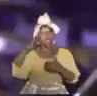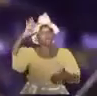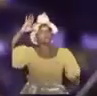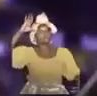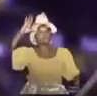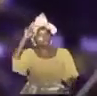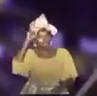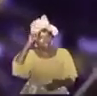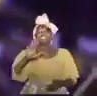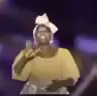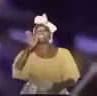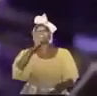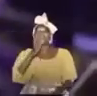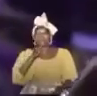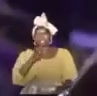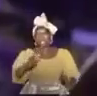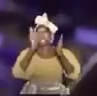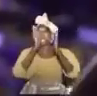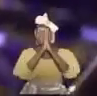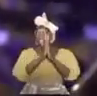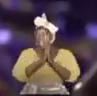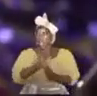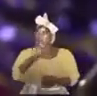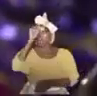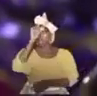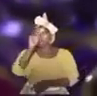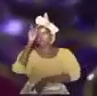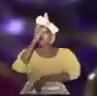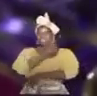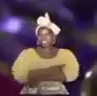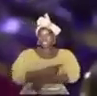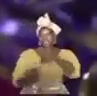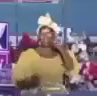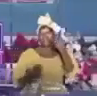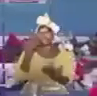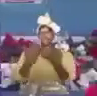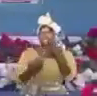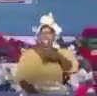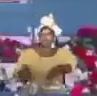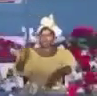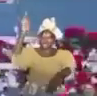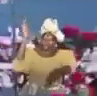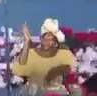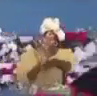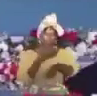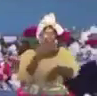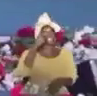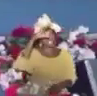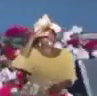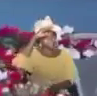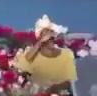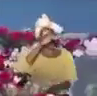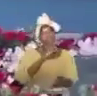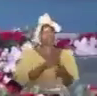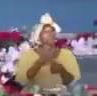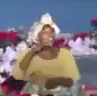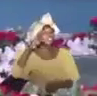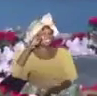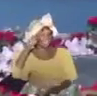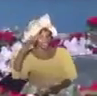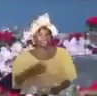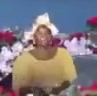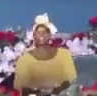let the mother keep praying. One day fire from heaven will locate that child no matter where he is. I tell